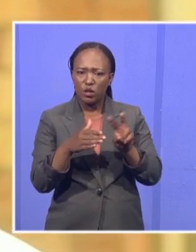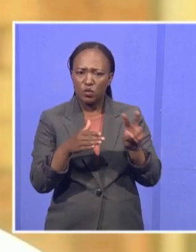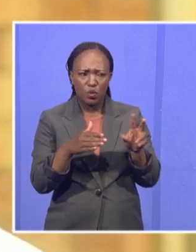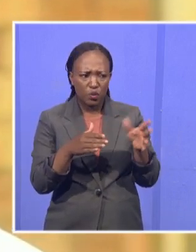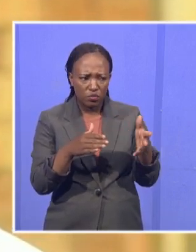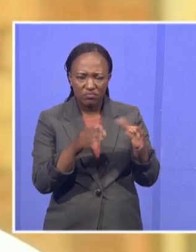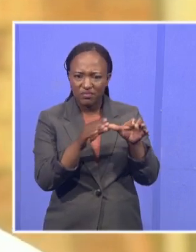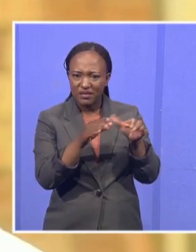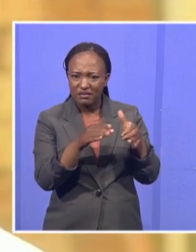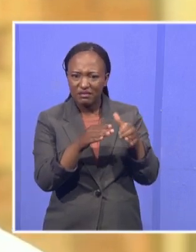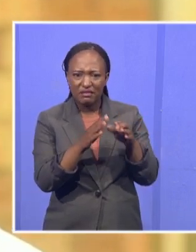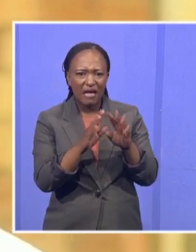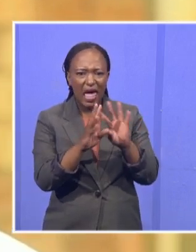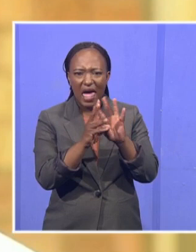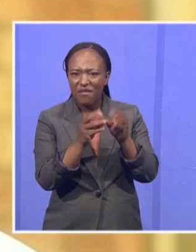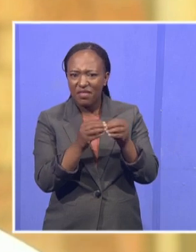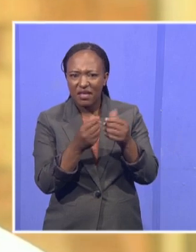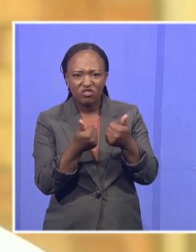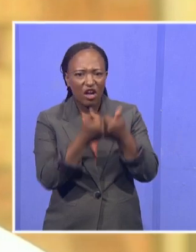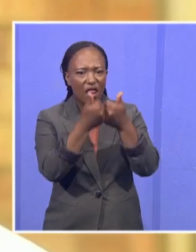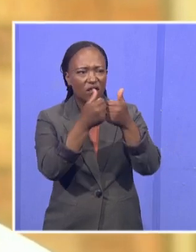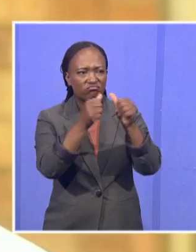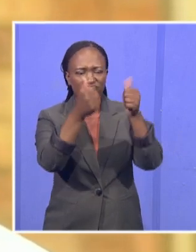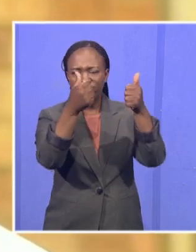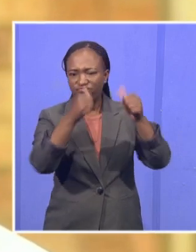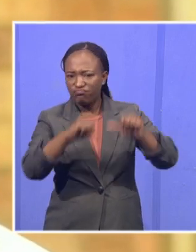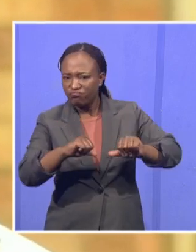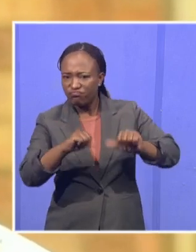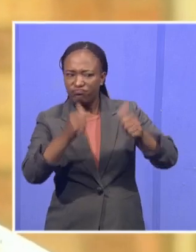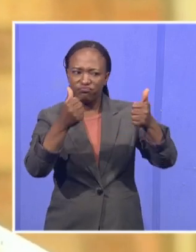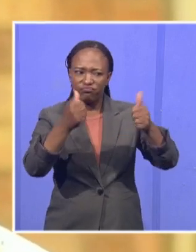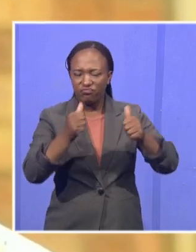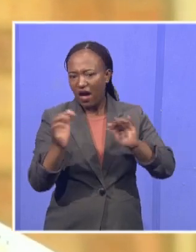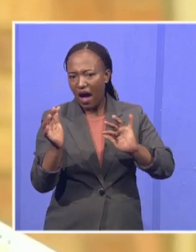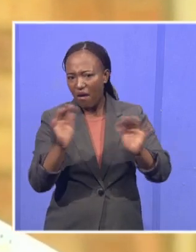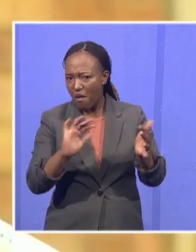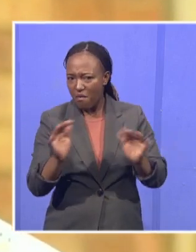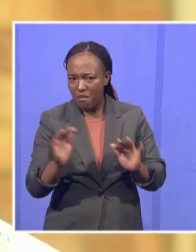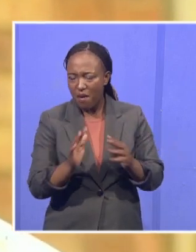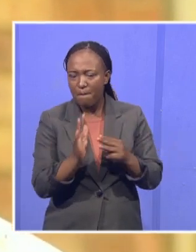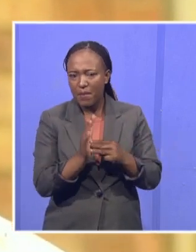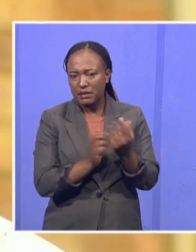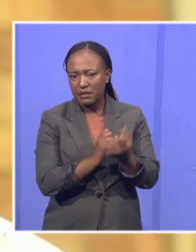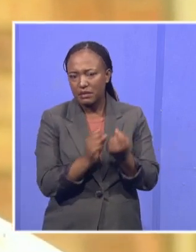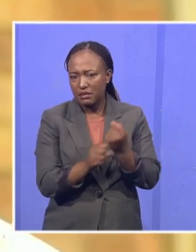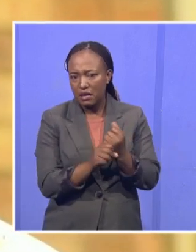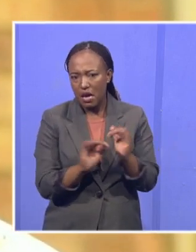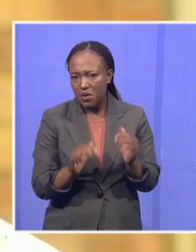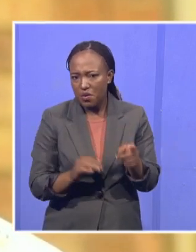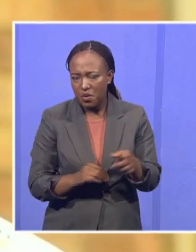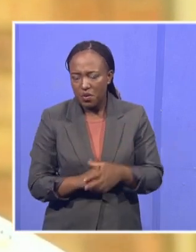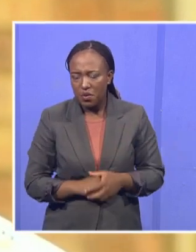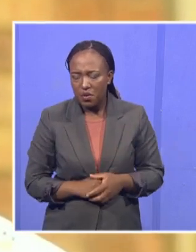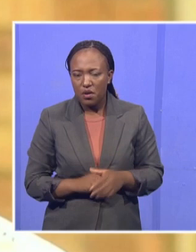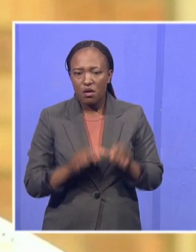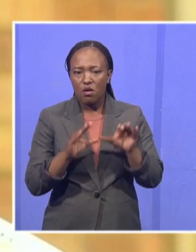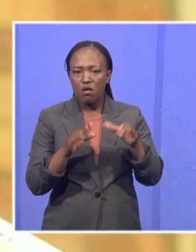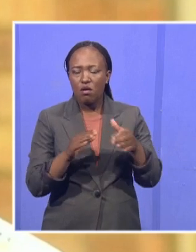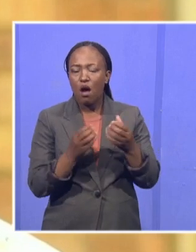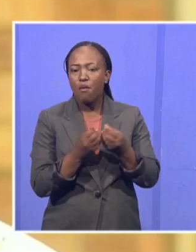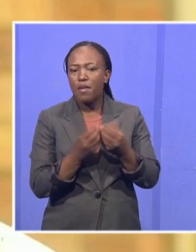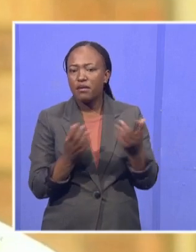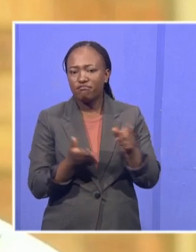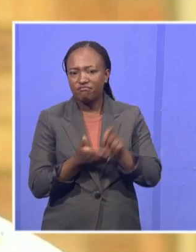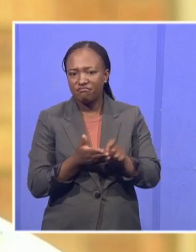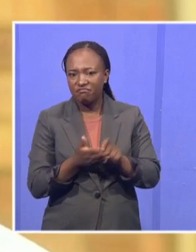2022, the ups and downs, the highs, the lows. How was your matric year with this particular group? How many did write